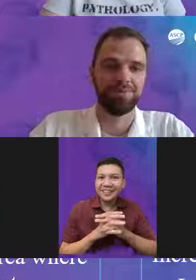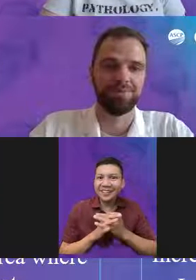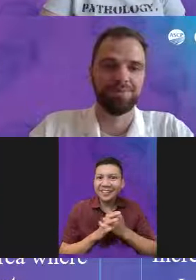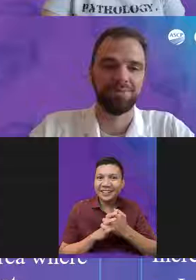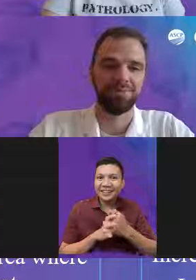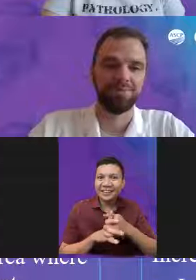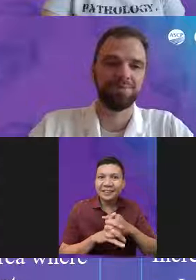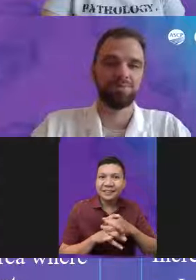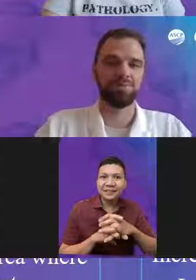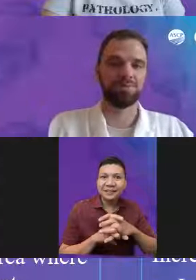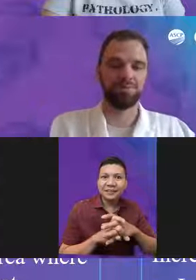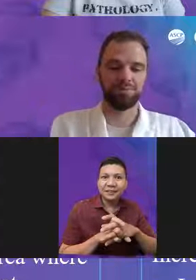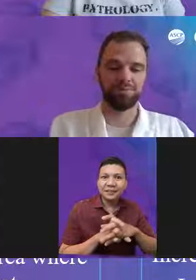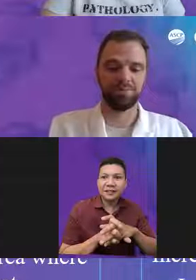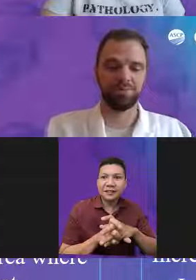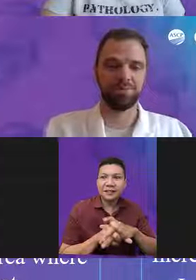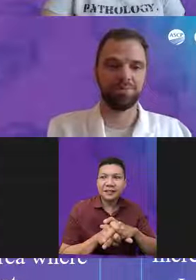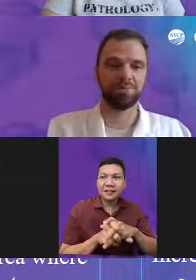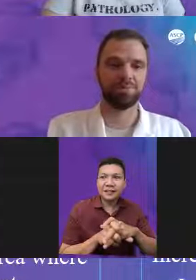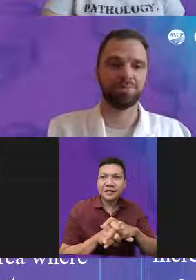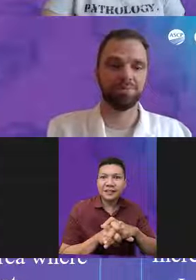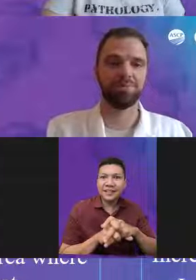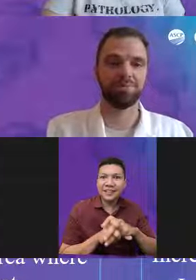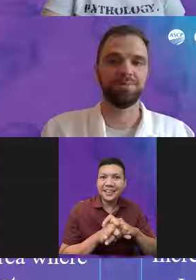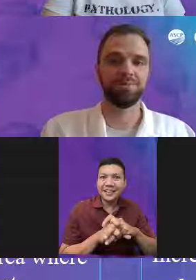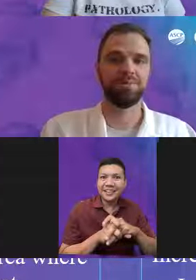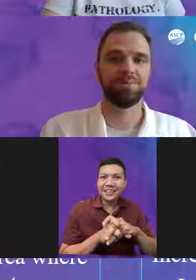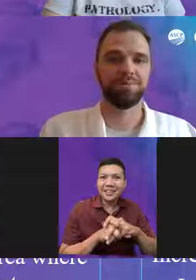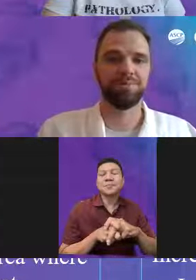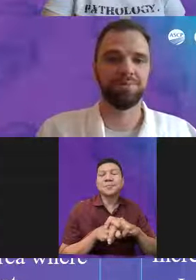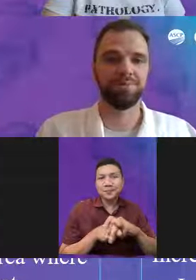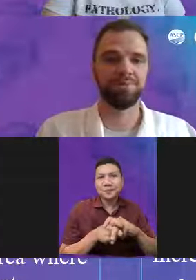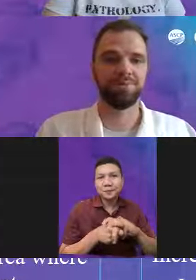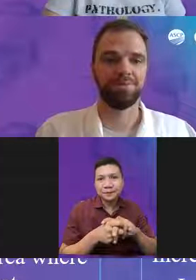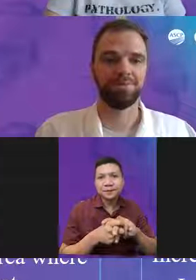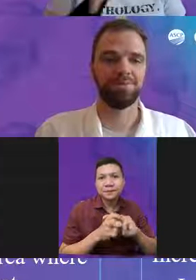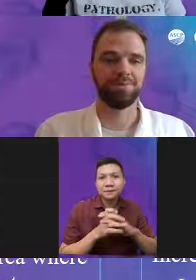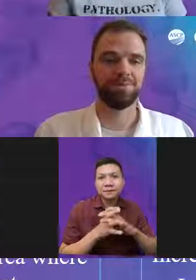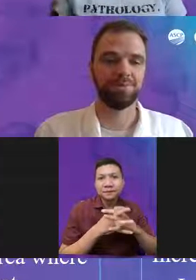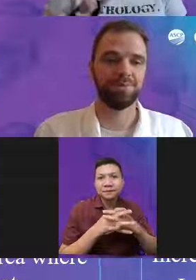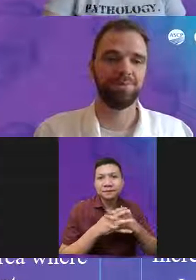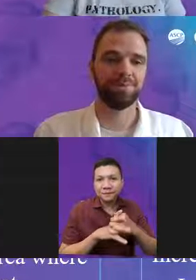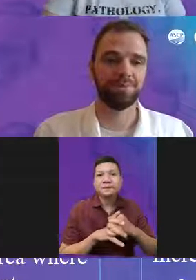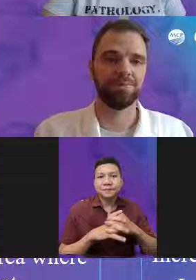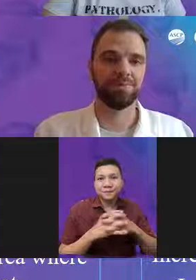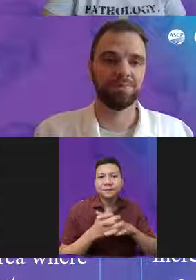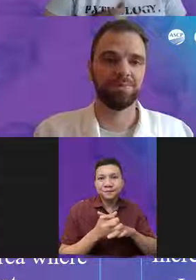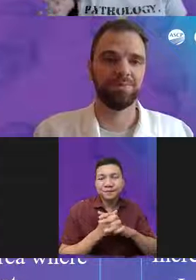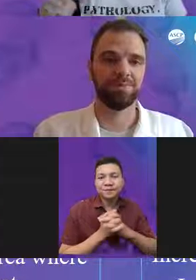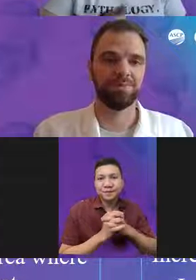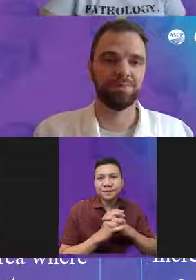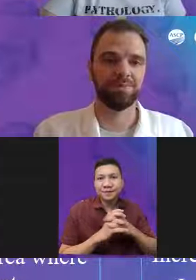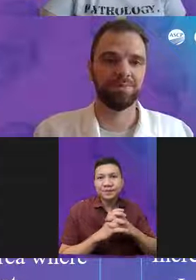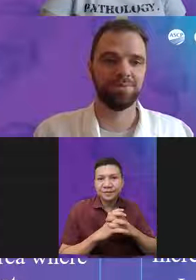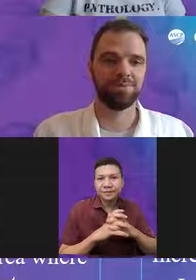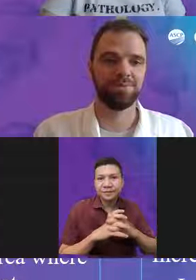well. But I was thinking about my trajectory might be a little bit different. So I have decided what I want